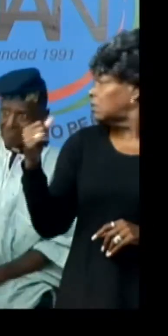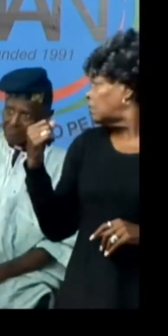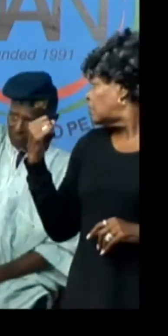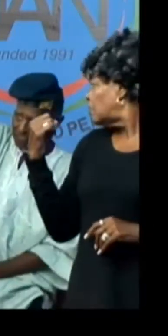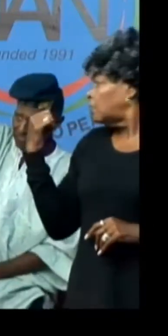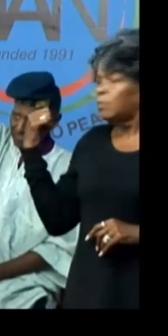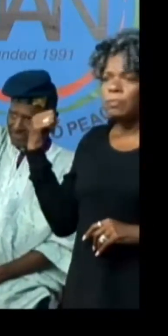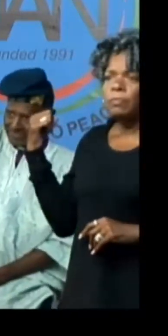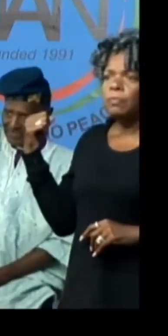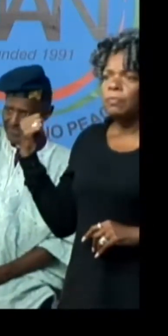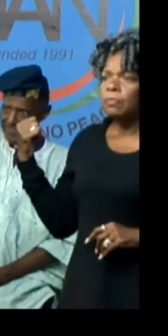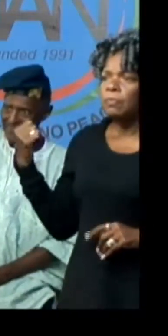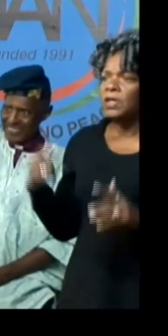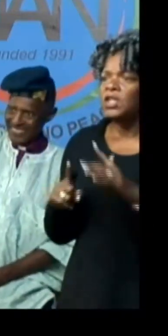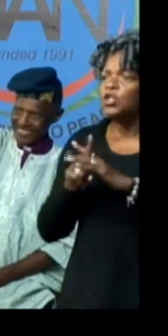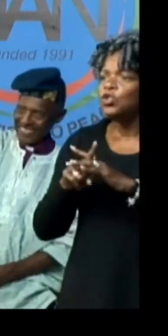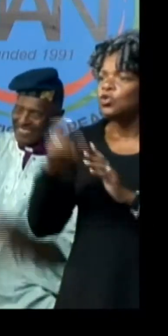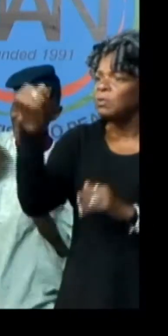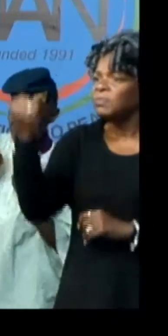election. Give Bishop a hand.